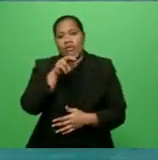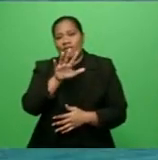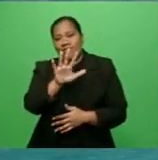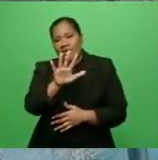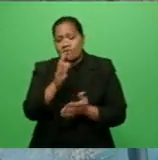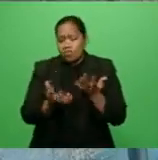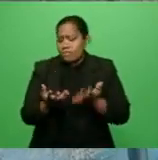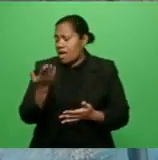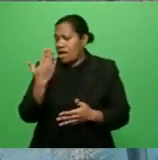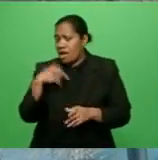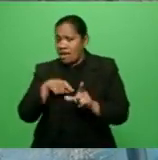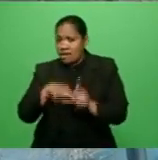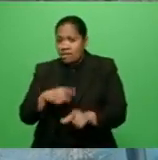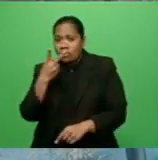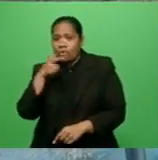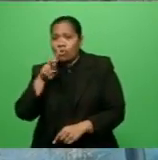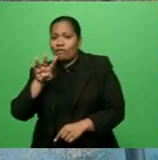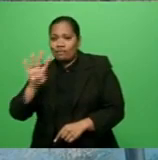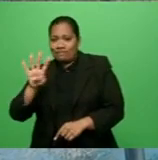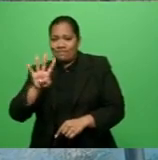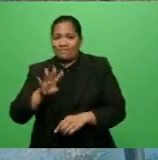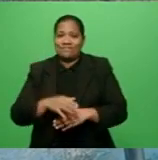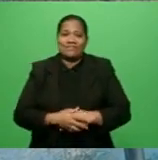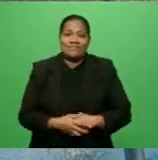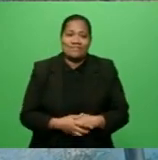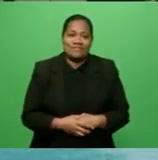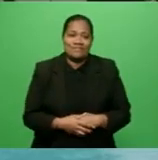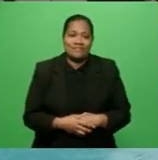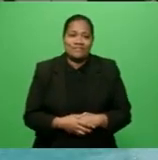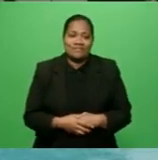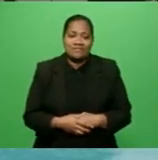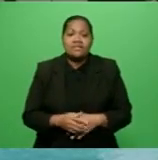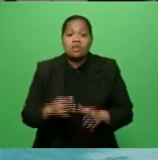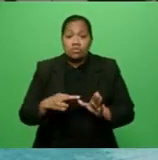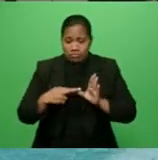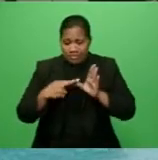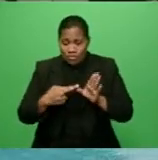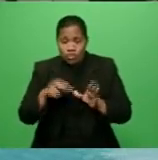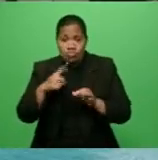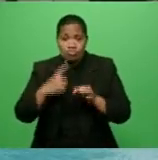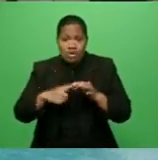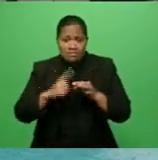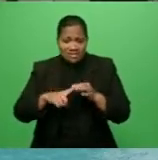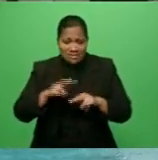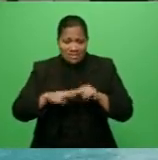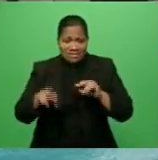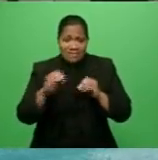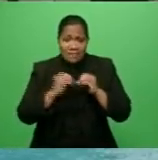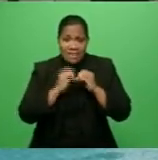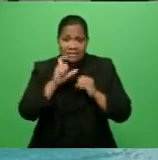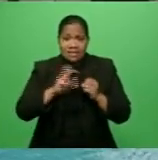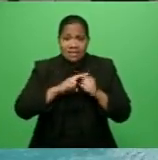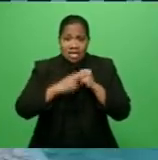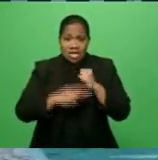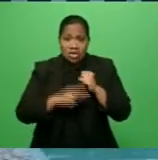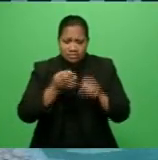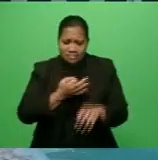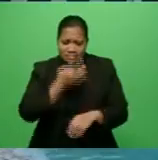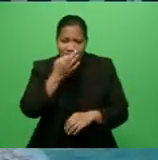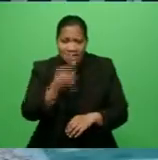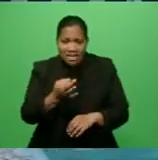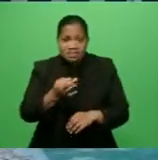compared to 24 for the same period last year. In response to questions sent by FBC News, Suva City Council Chair of